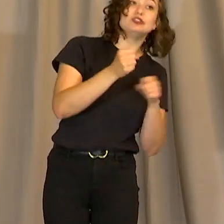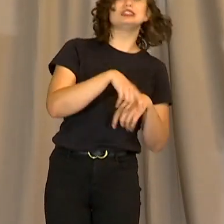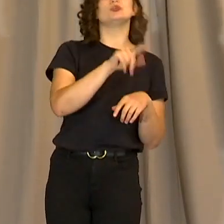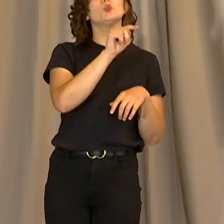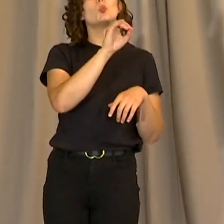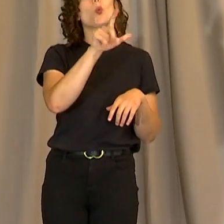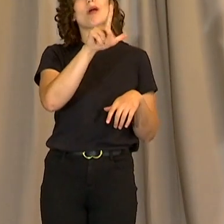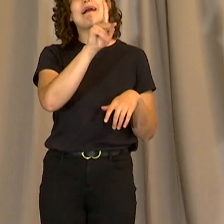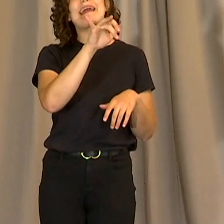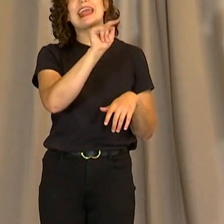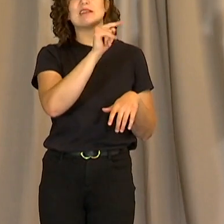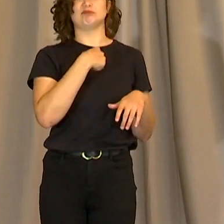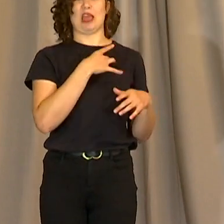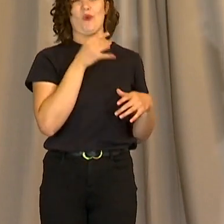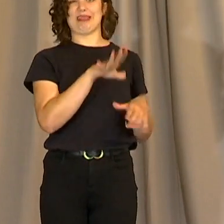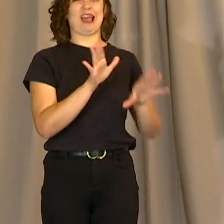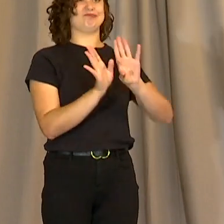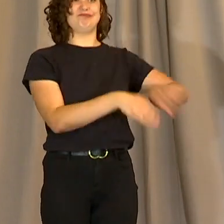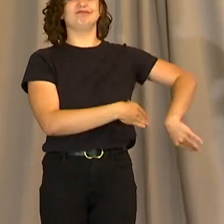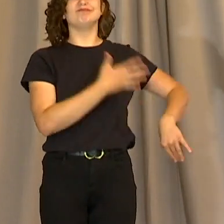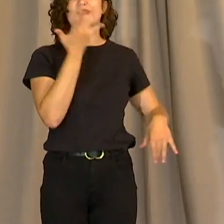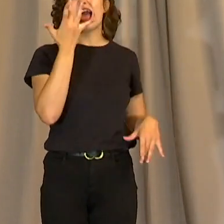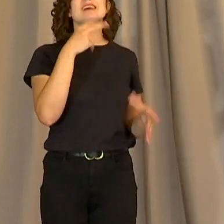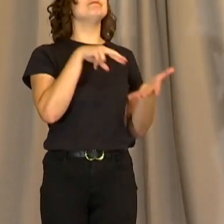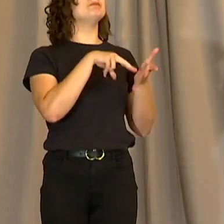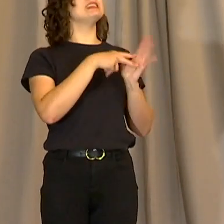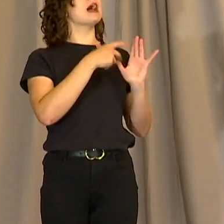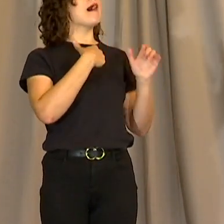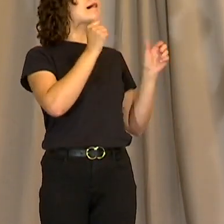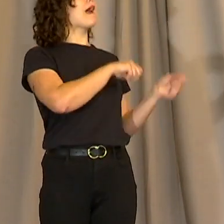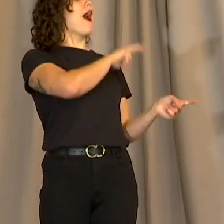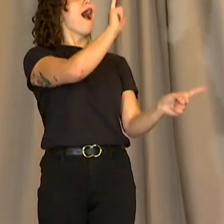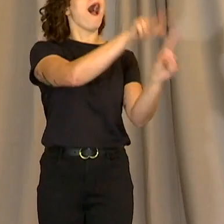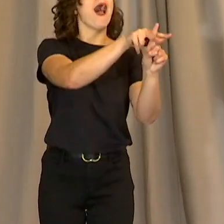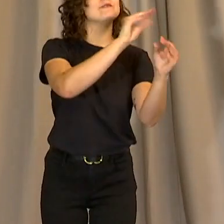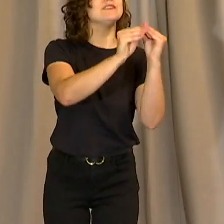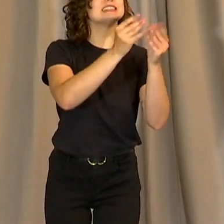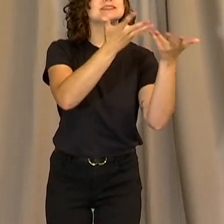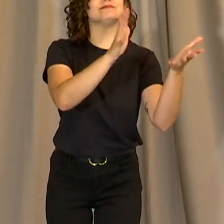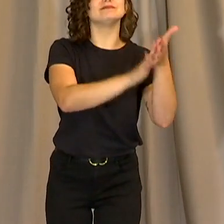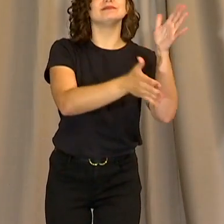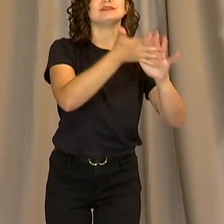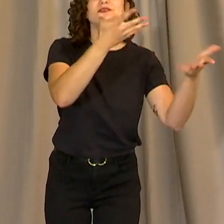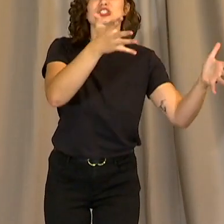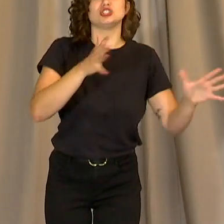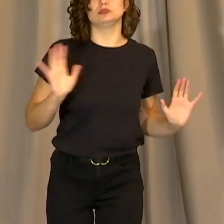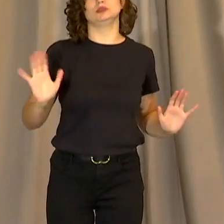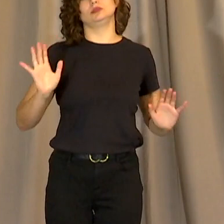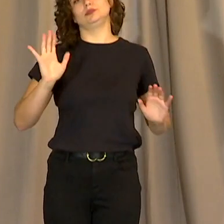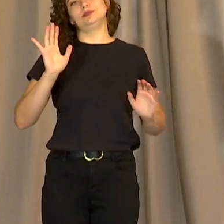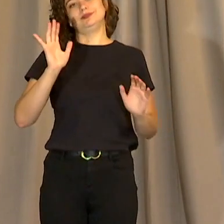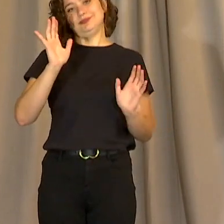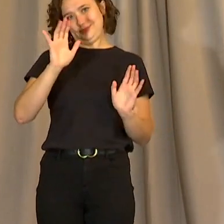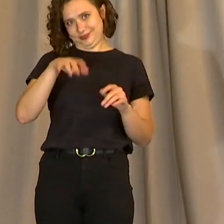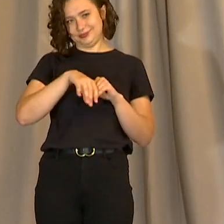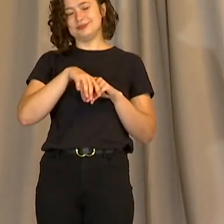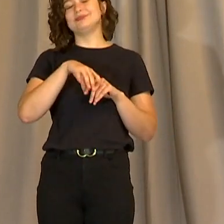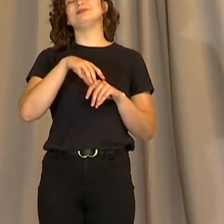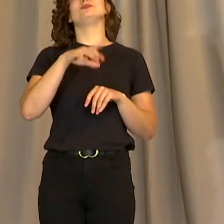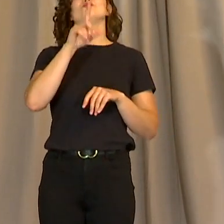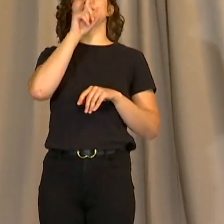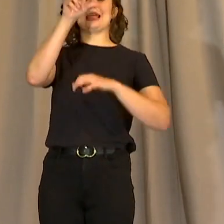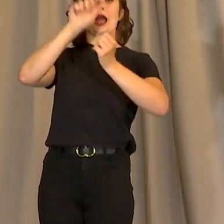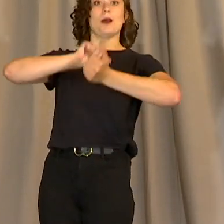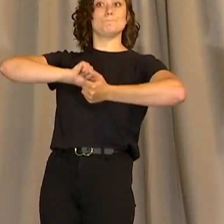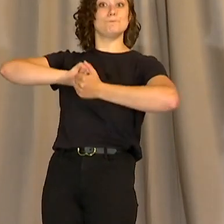take something and put it someplace else, right? This technocratic way of changing schools, I think, is a problem. So the approach, I think,